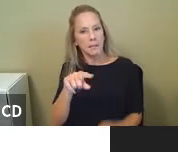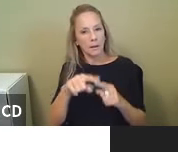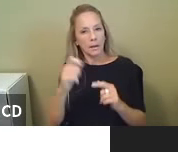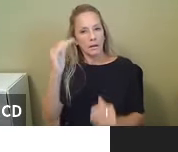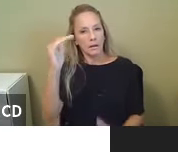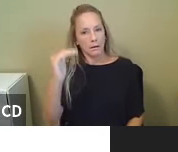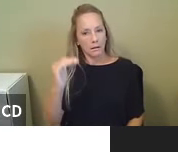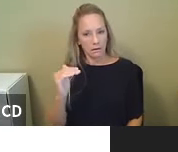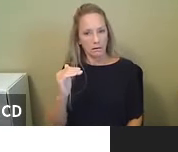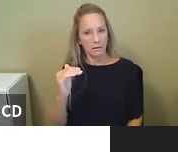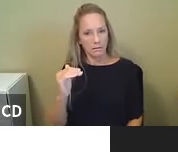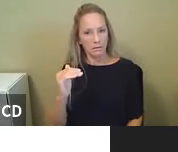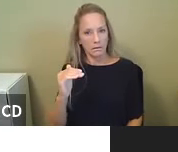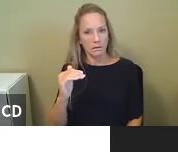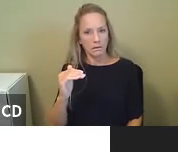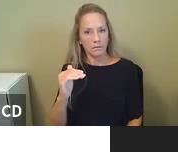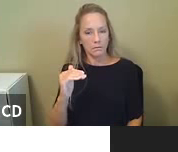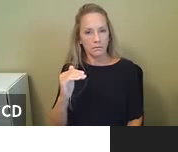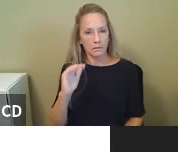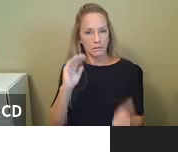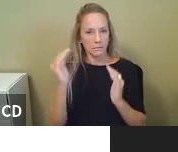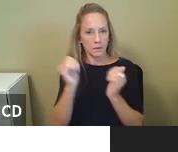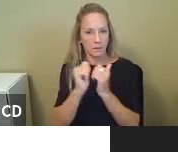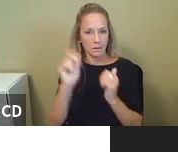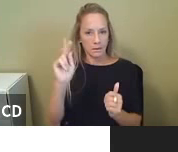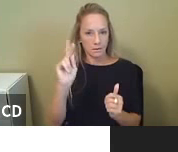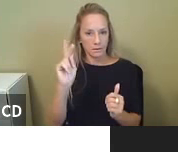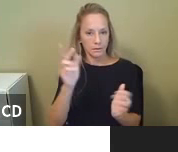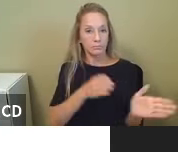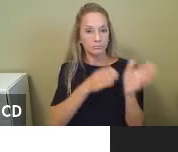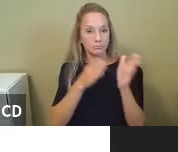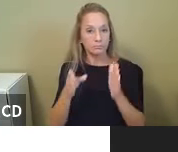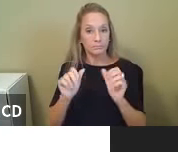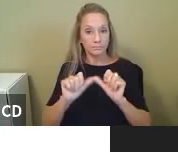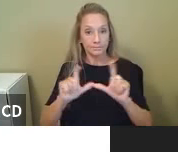than what we've seen here recently in Knox County. Next slide, please.